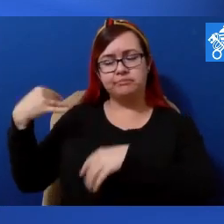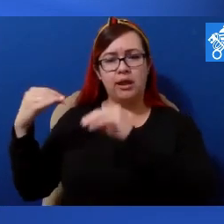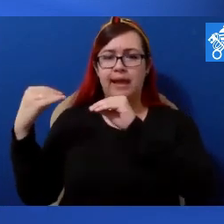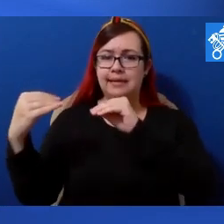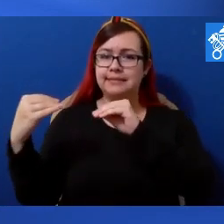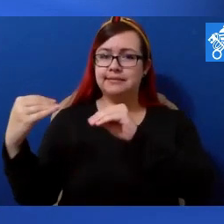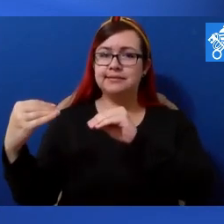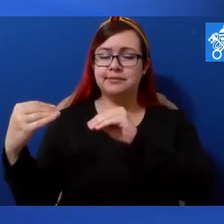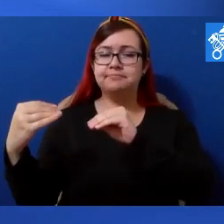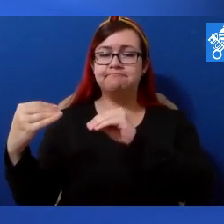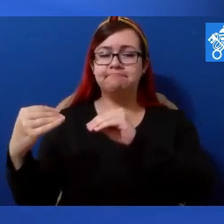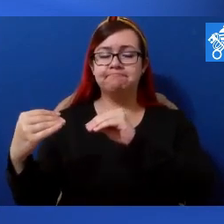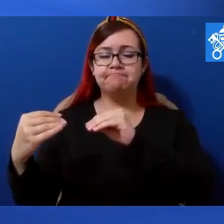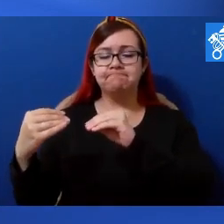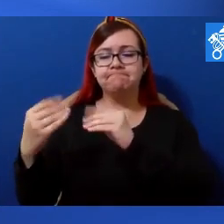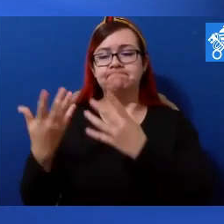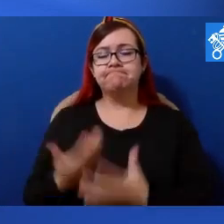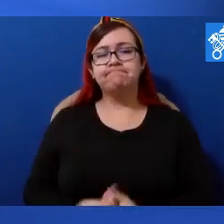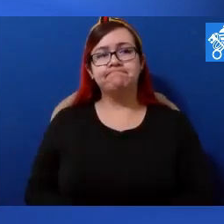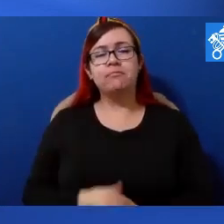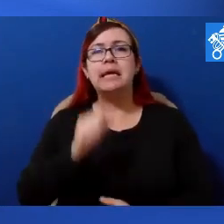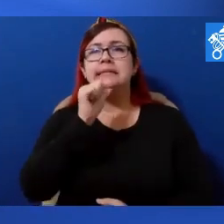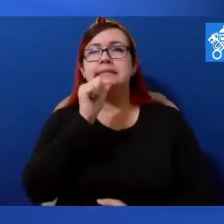seen in the previous catechesis,